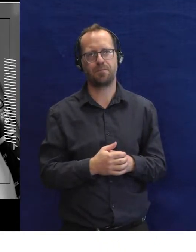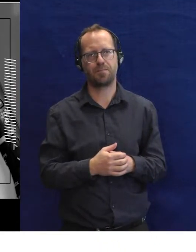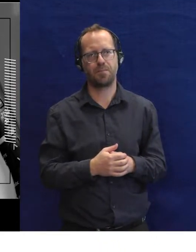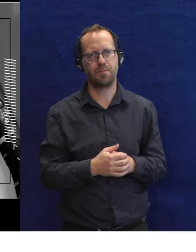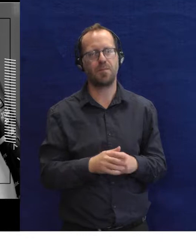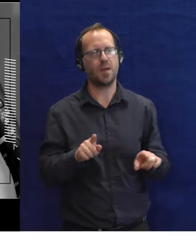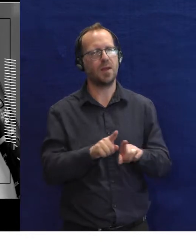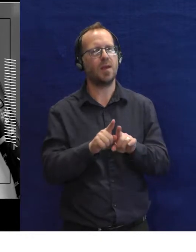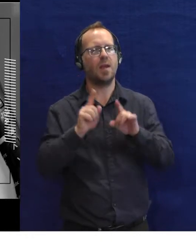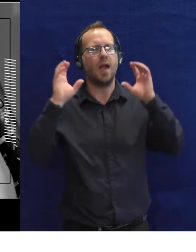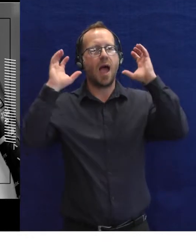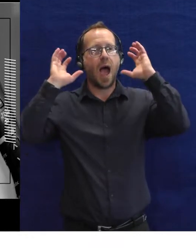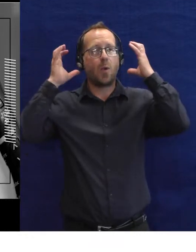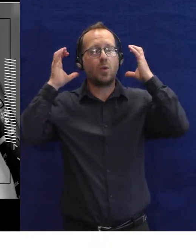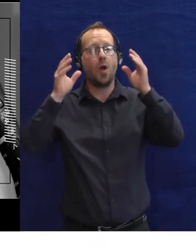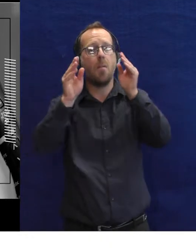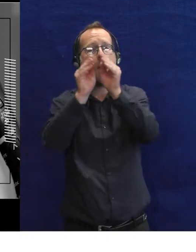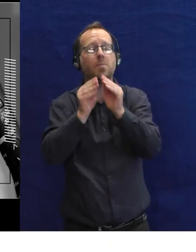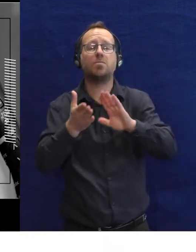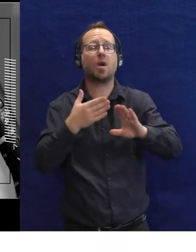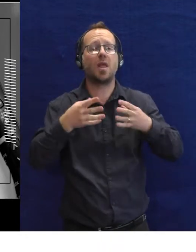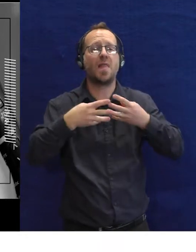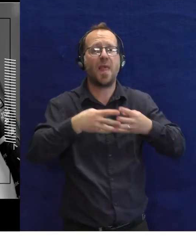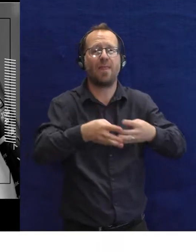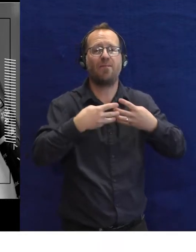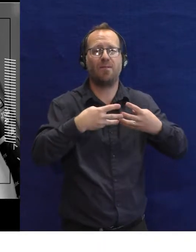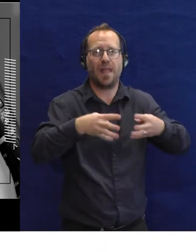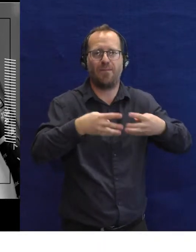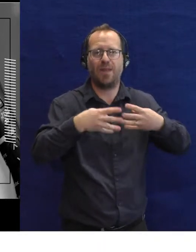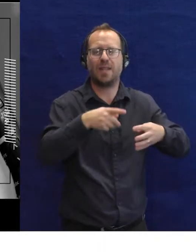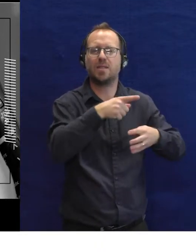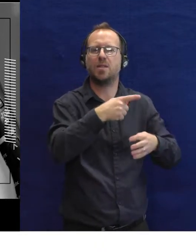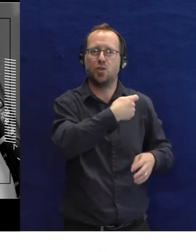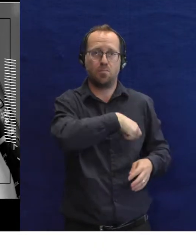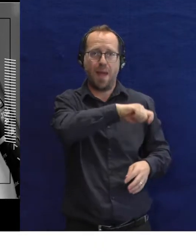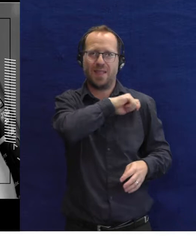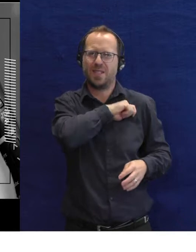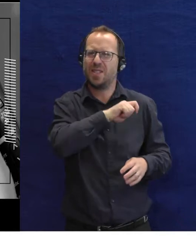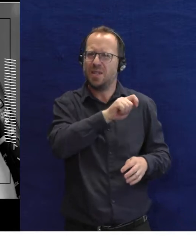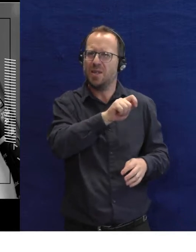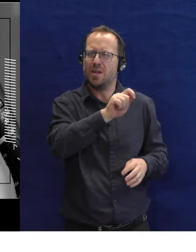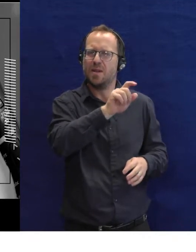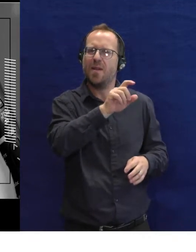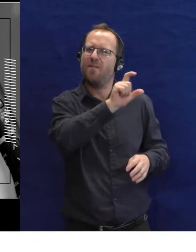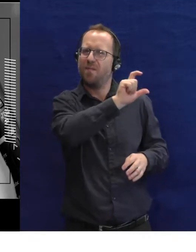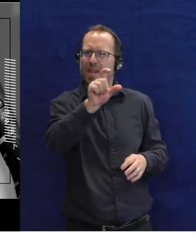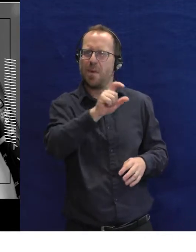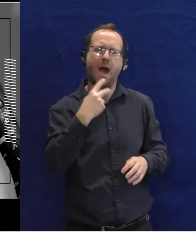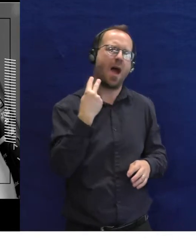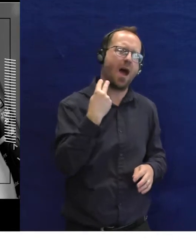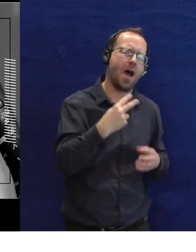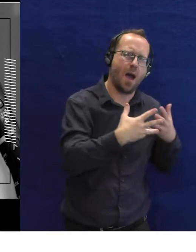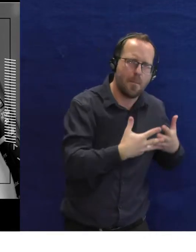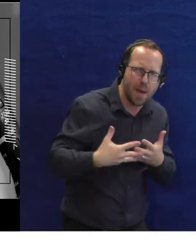description. So, for example, on Netflix you have some content which is in Spanish because they are Spanish